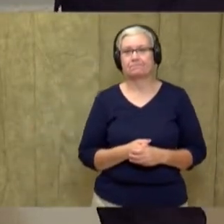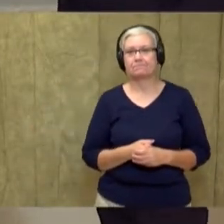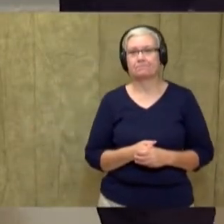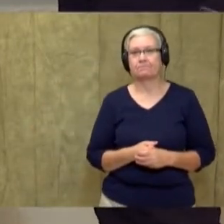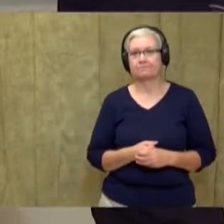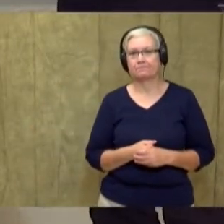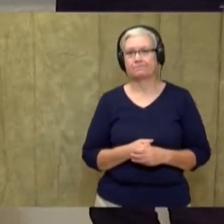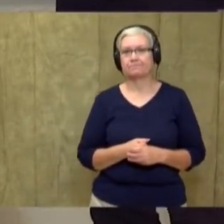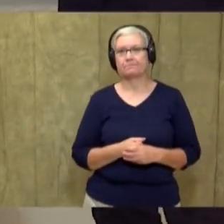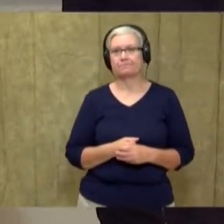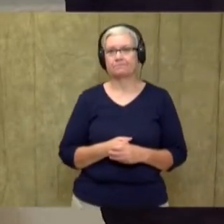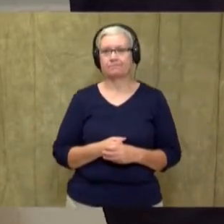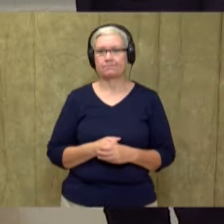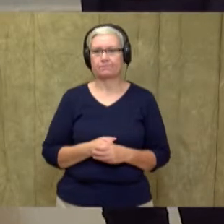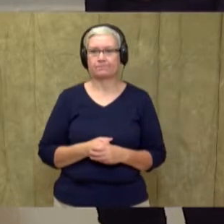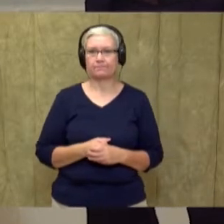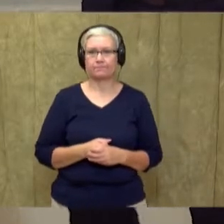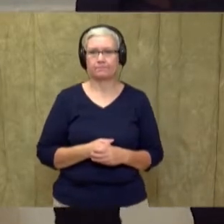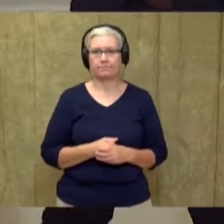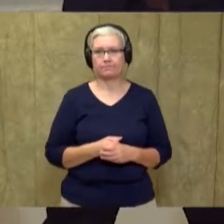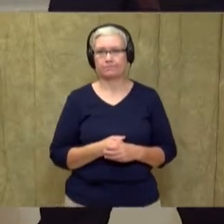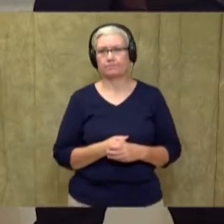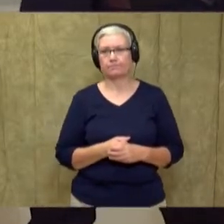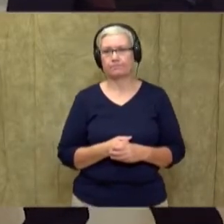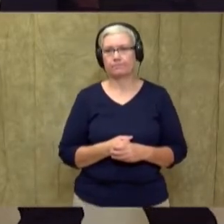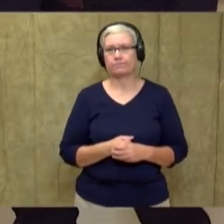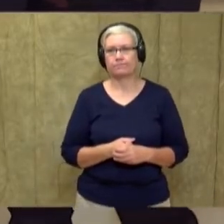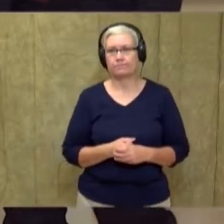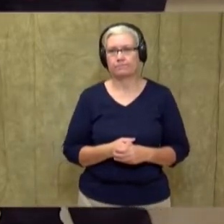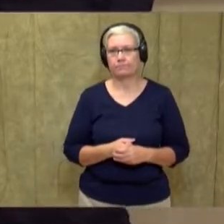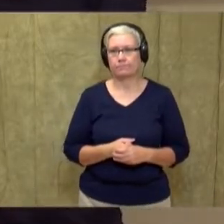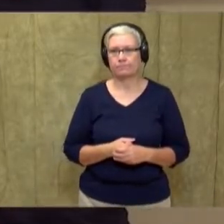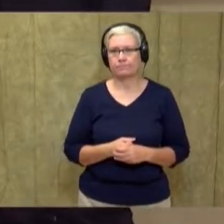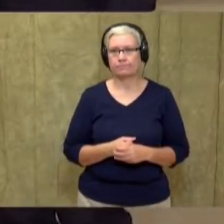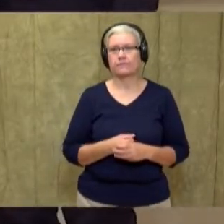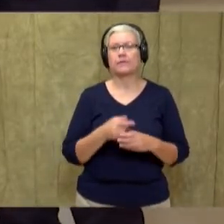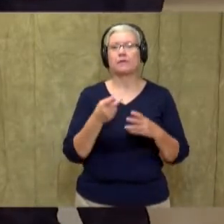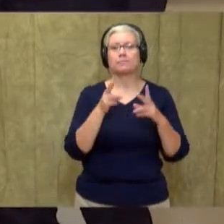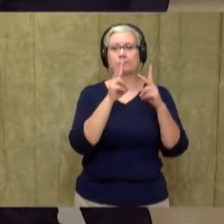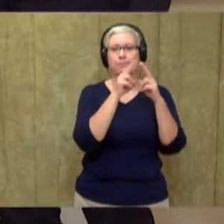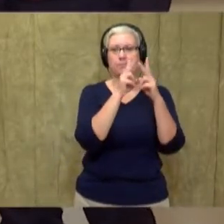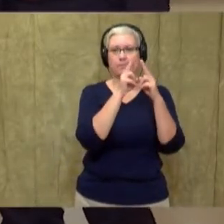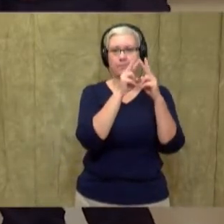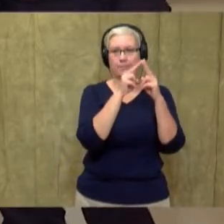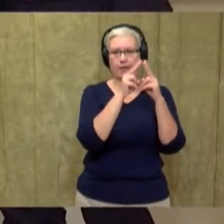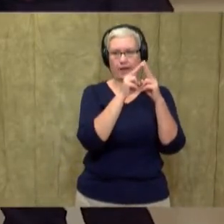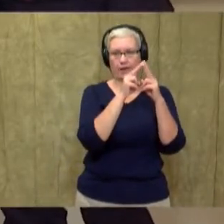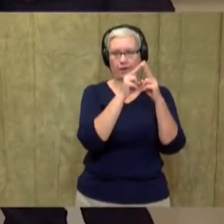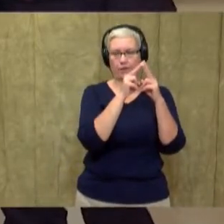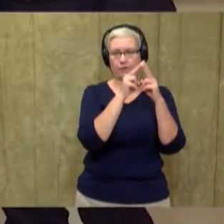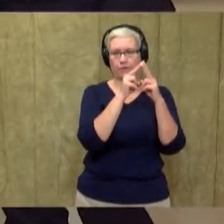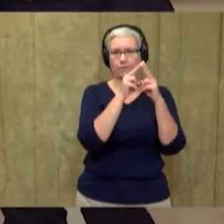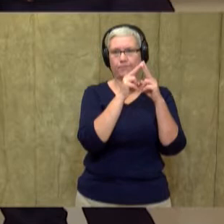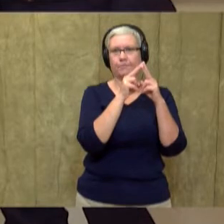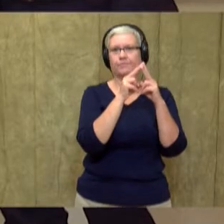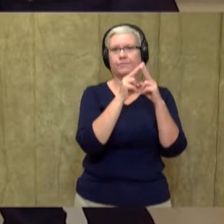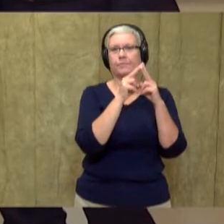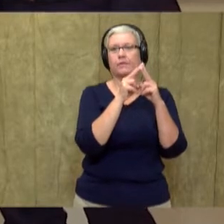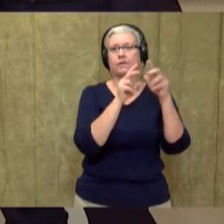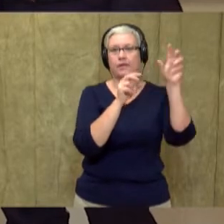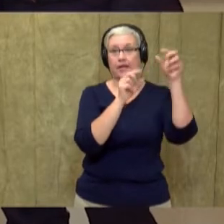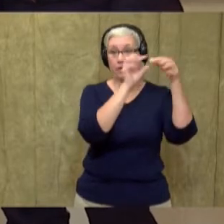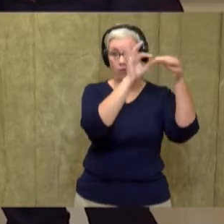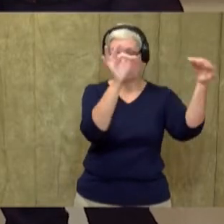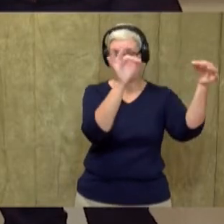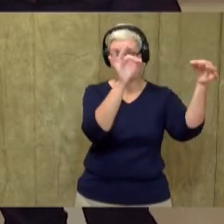What I'm going to show you next are a series of pairs of equations, pairs of graphs, and pairs of tables. So I want you to look for